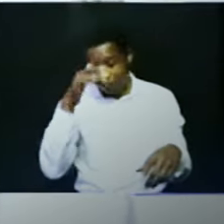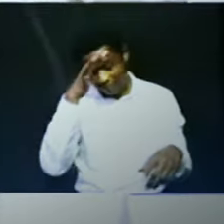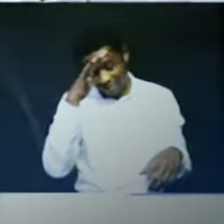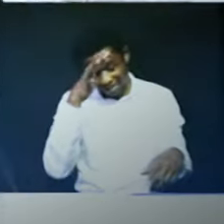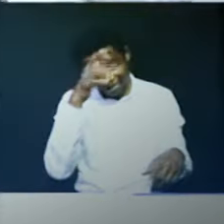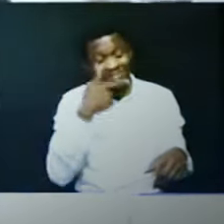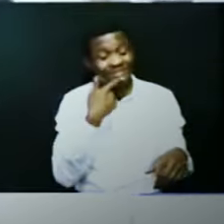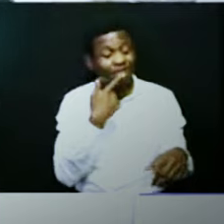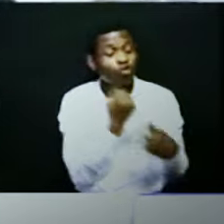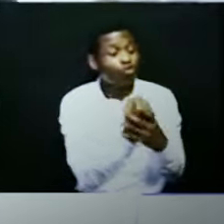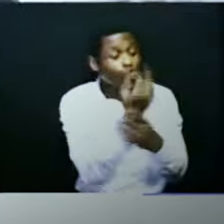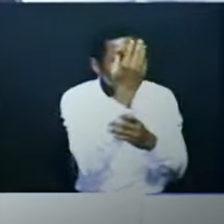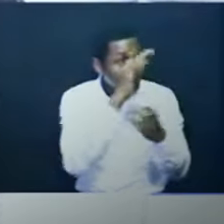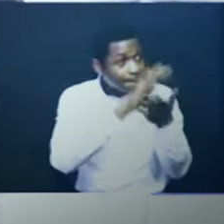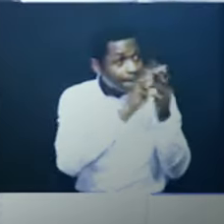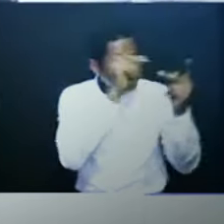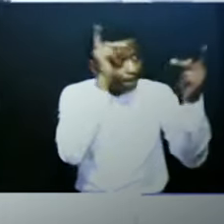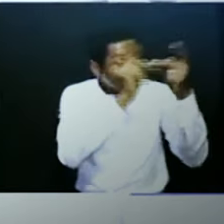So we